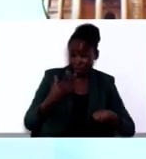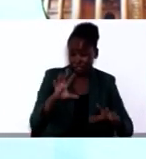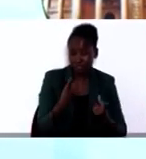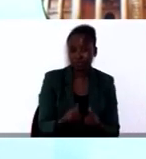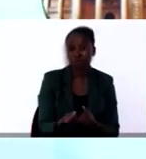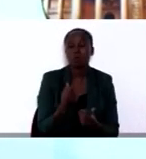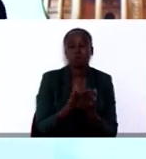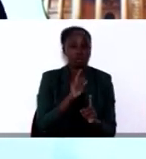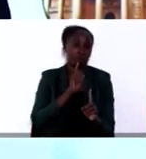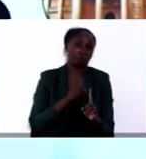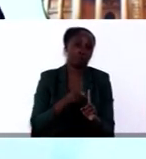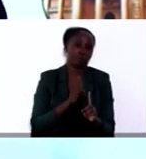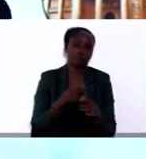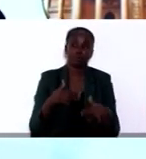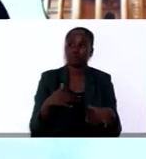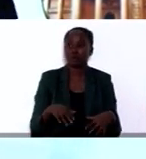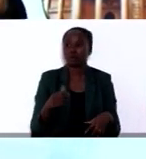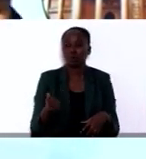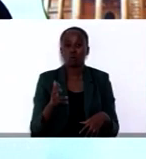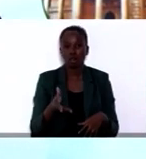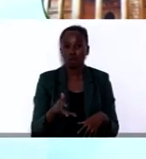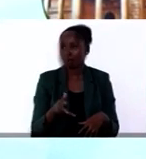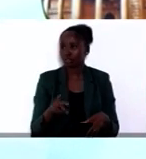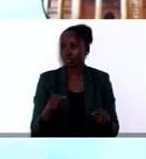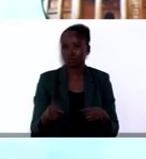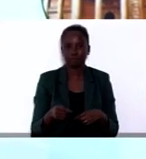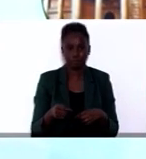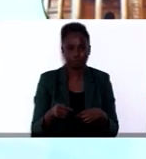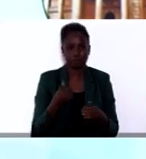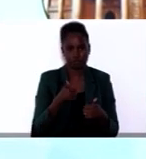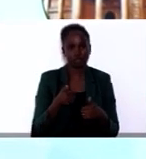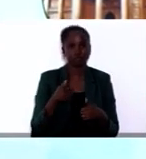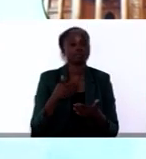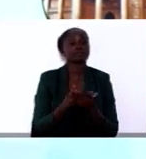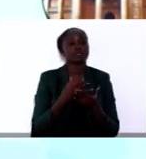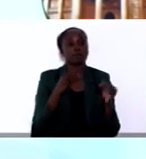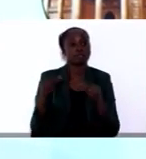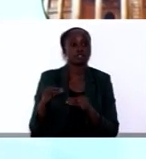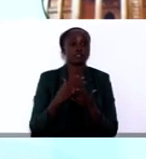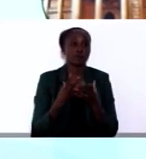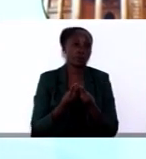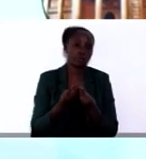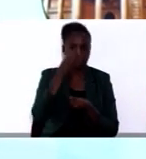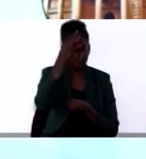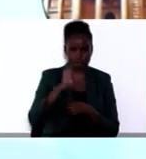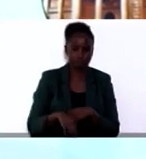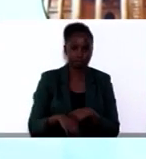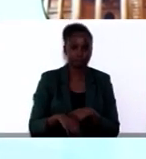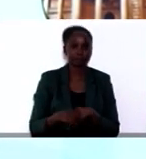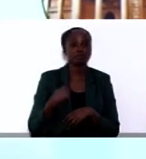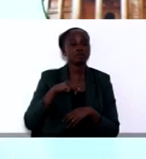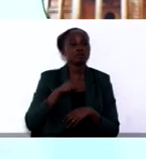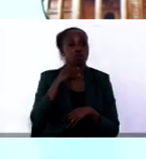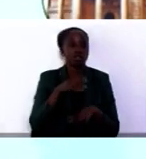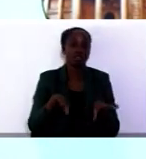business. Every year we get a report about officials who do business with government. We will take